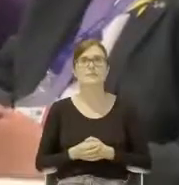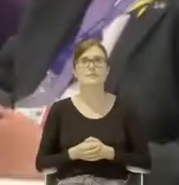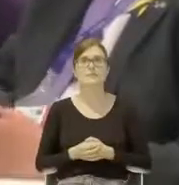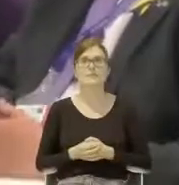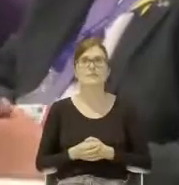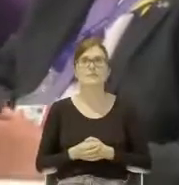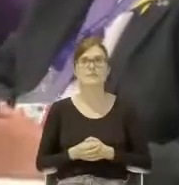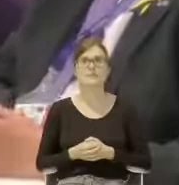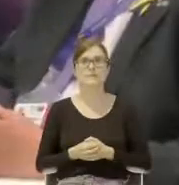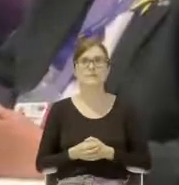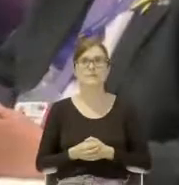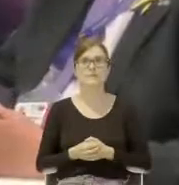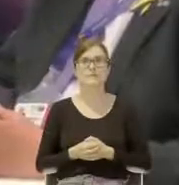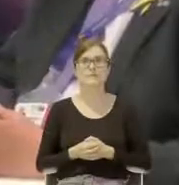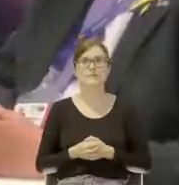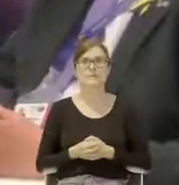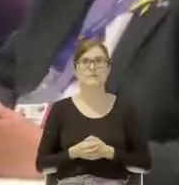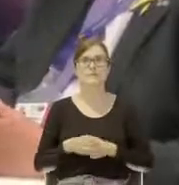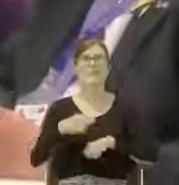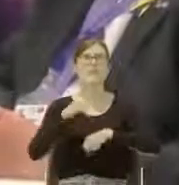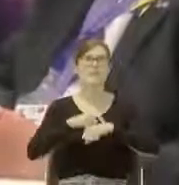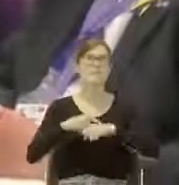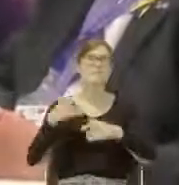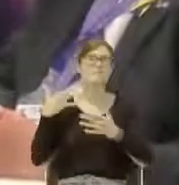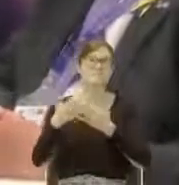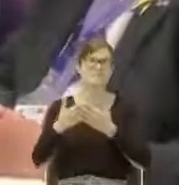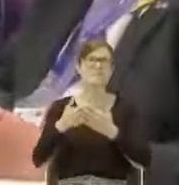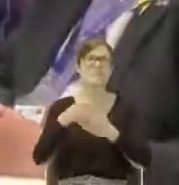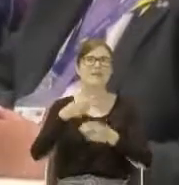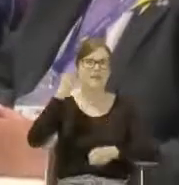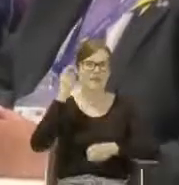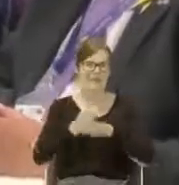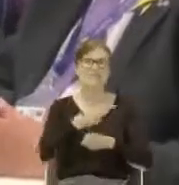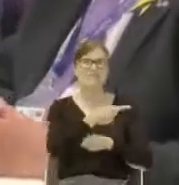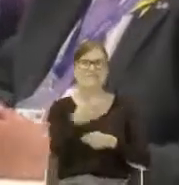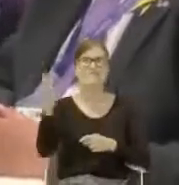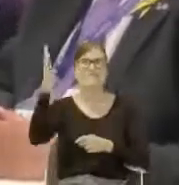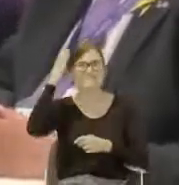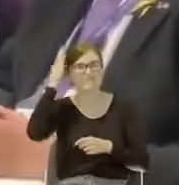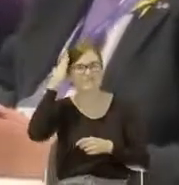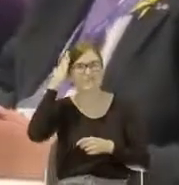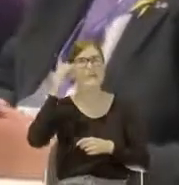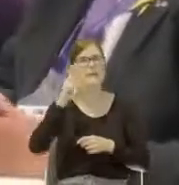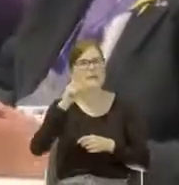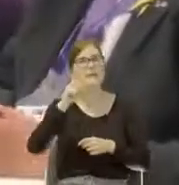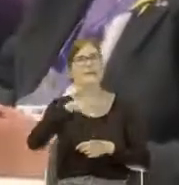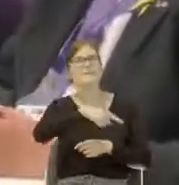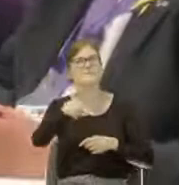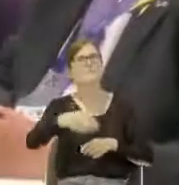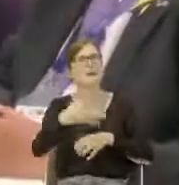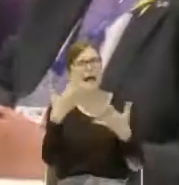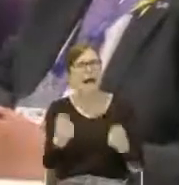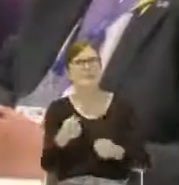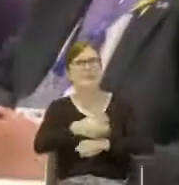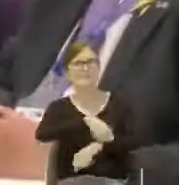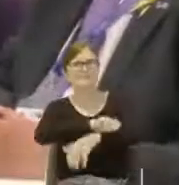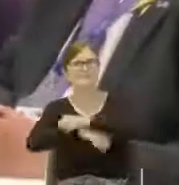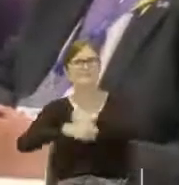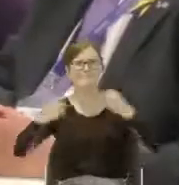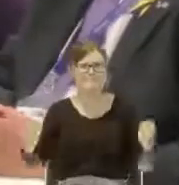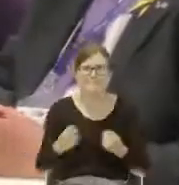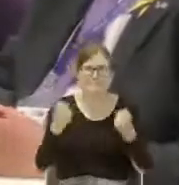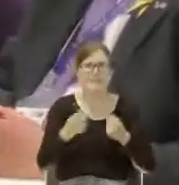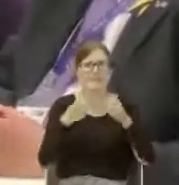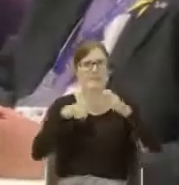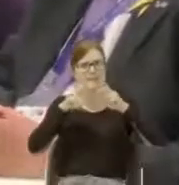Wolf edition is timely to analyze the past, to understand what we can do differently and better together,